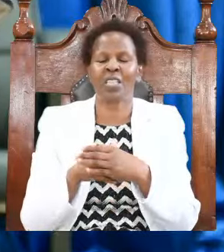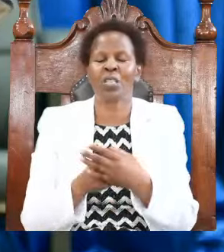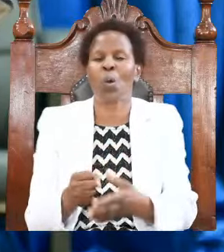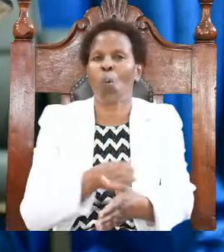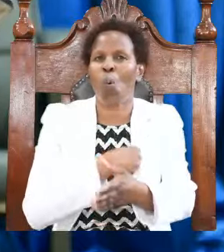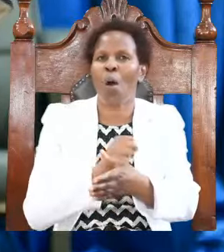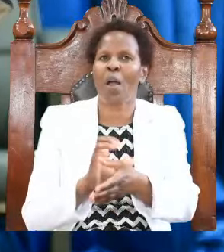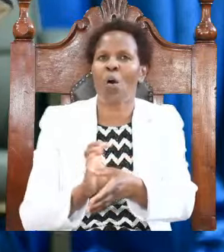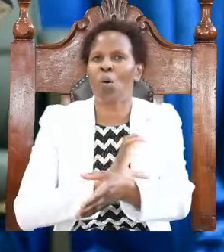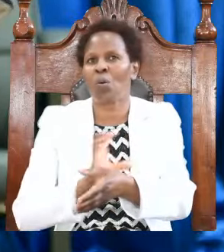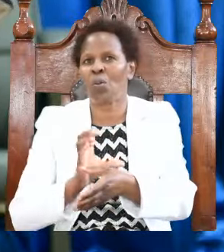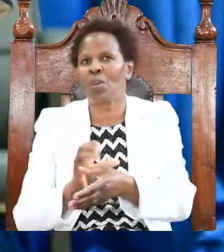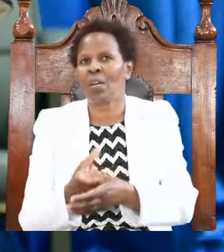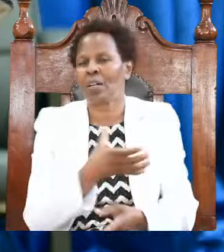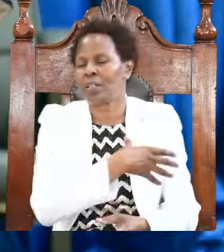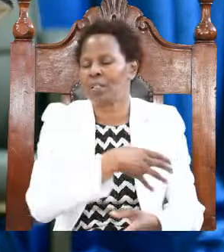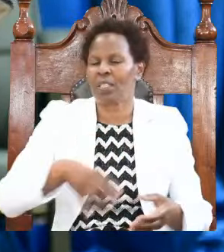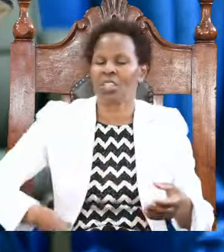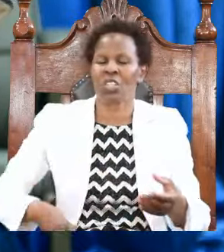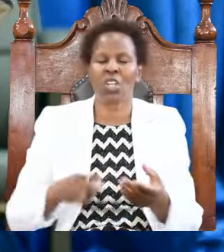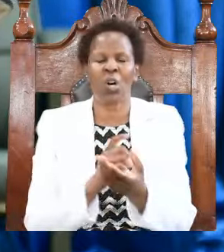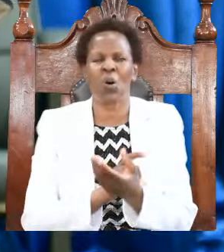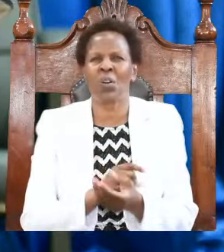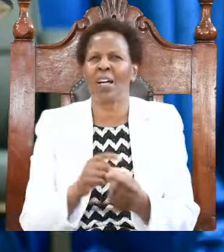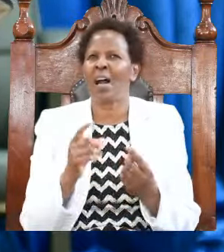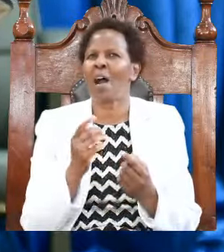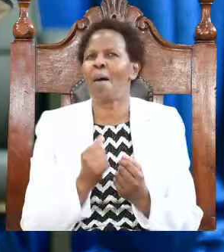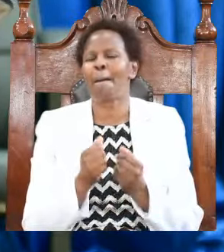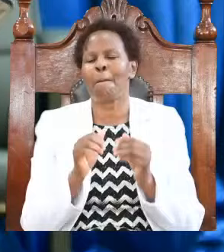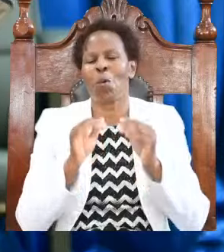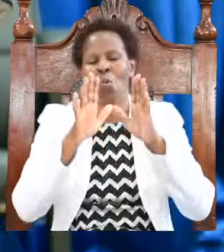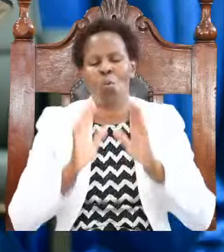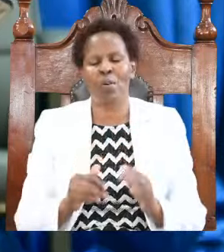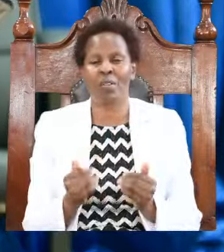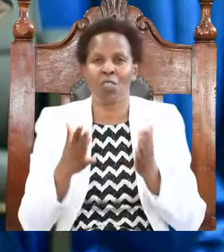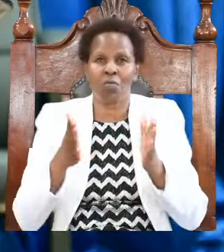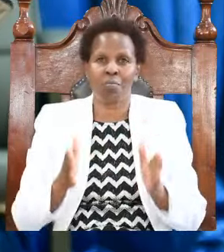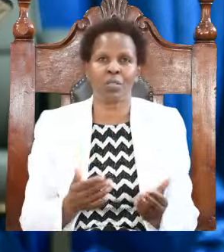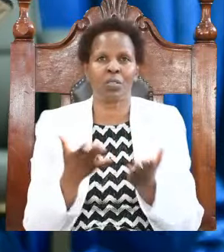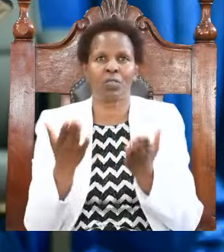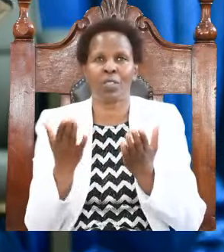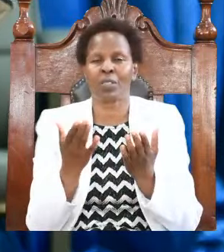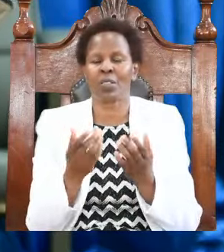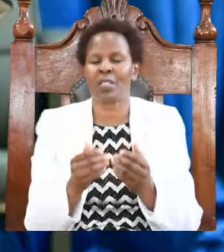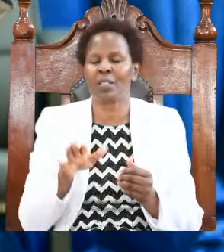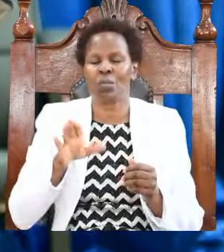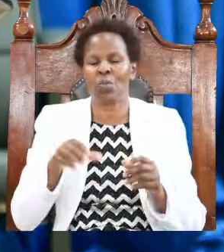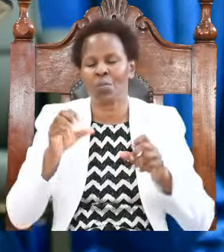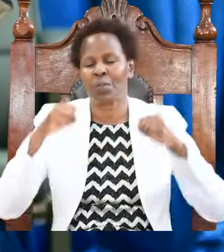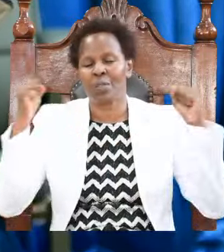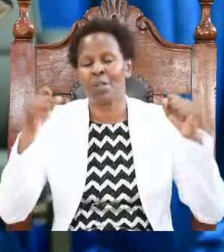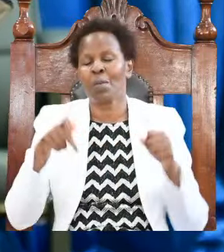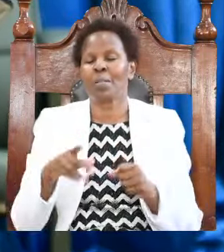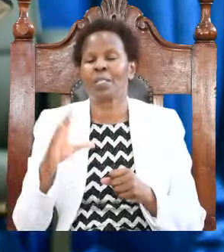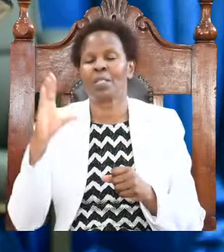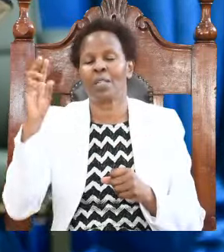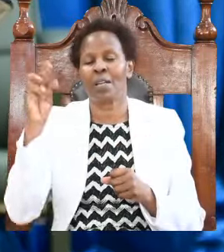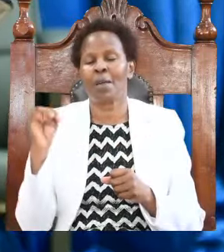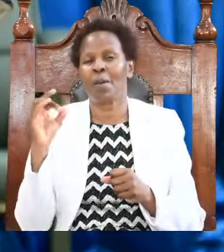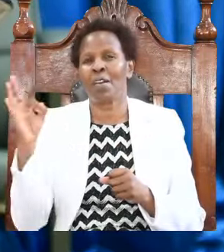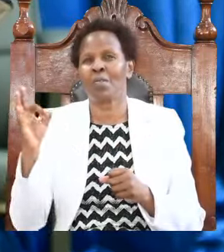an usher, you can be a deacon, you can be a wonderful person serving in the Women's Guild, the PCMF. You know, you